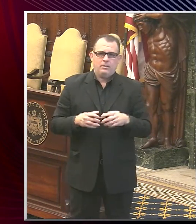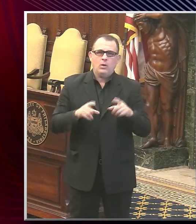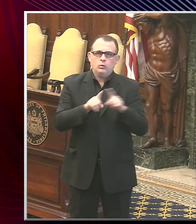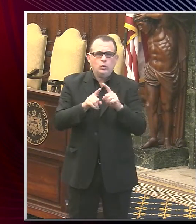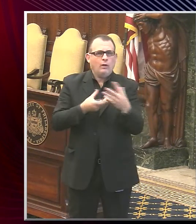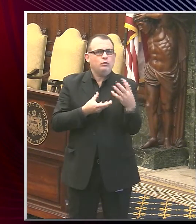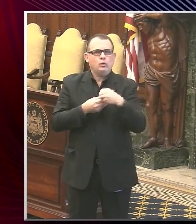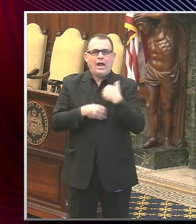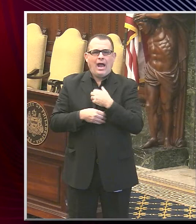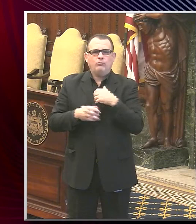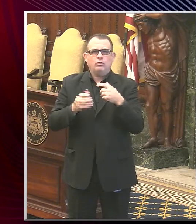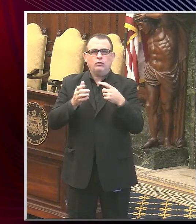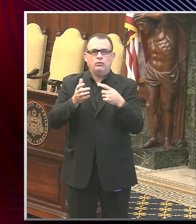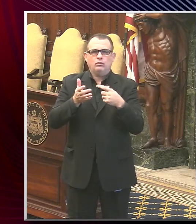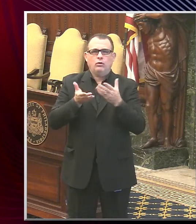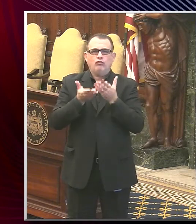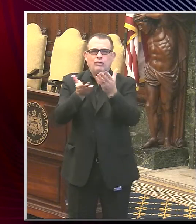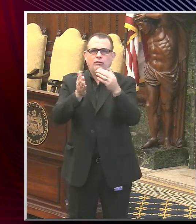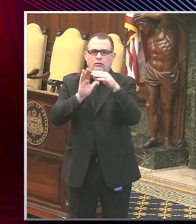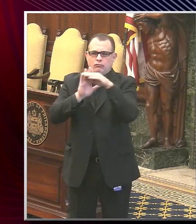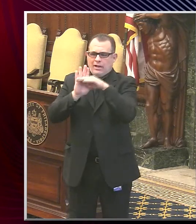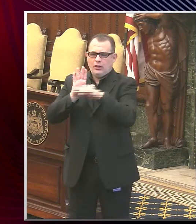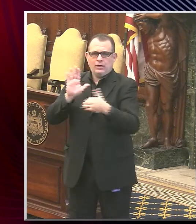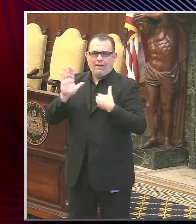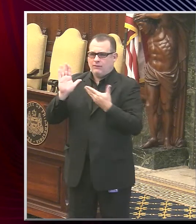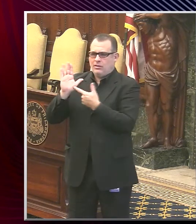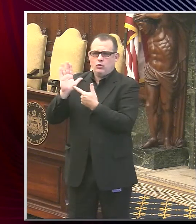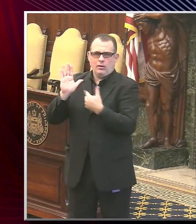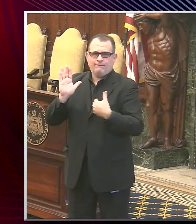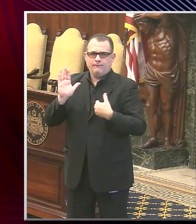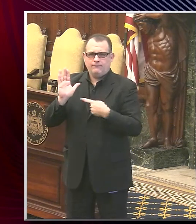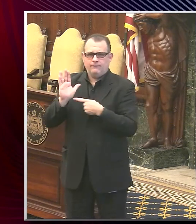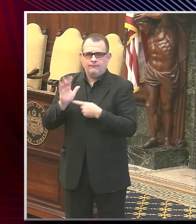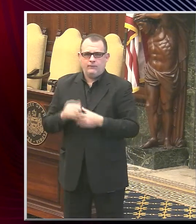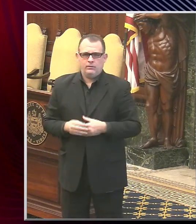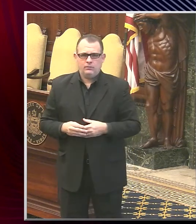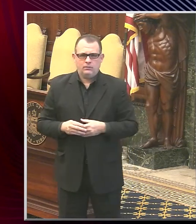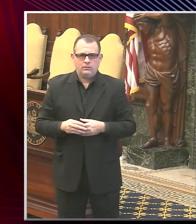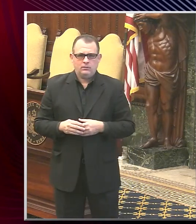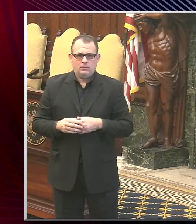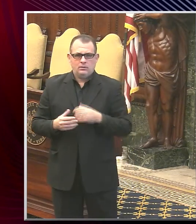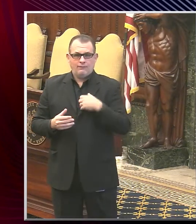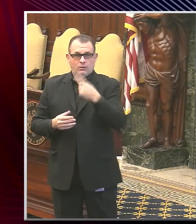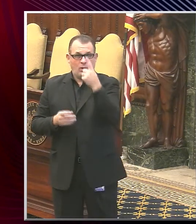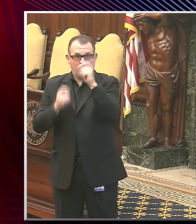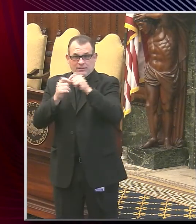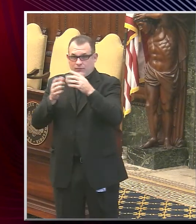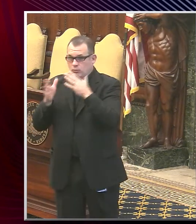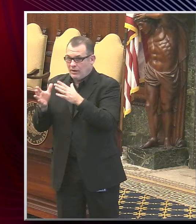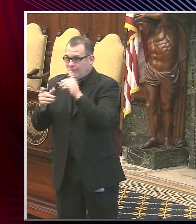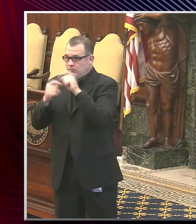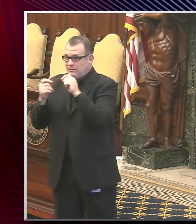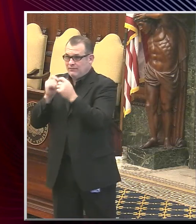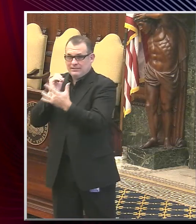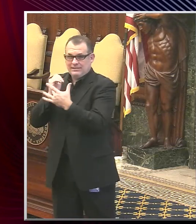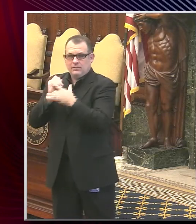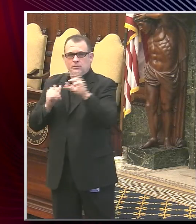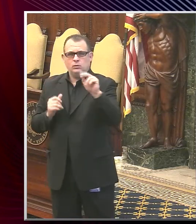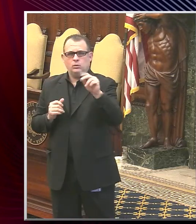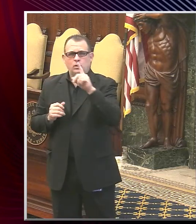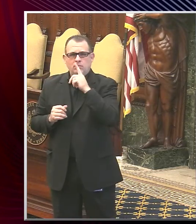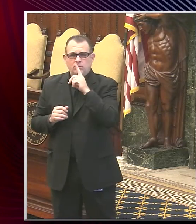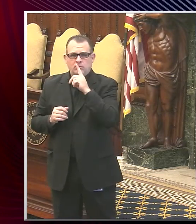settings. Now, I know what you're talking about is just sort of one specific technology in an HVAC system. I'm not convinced